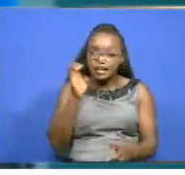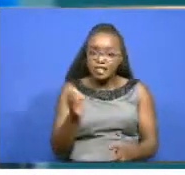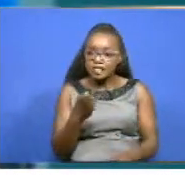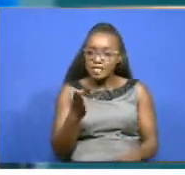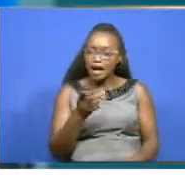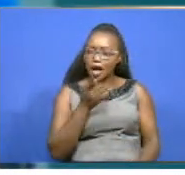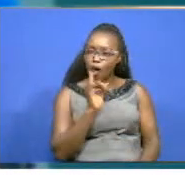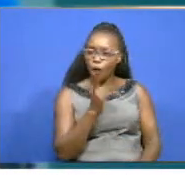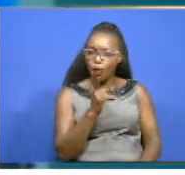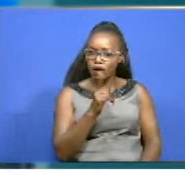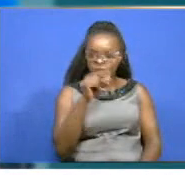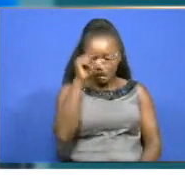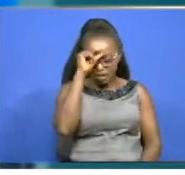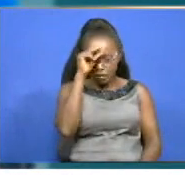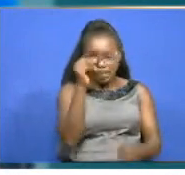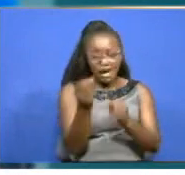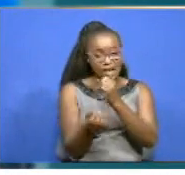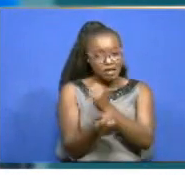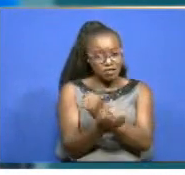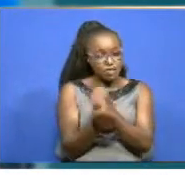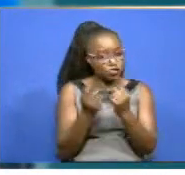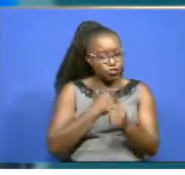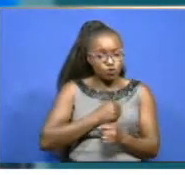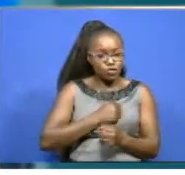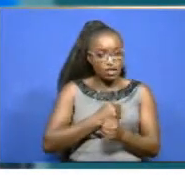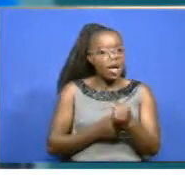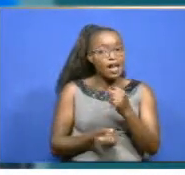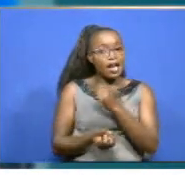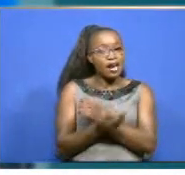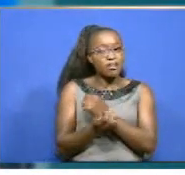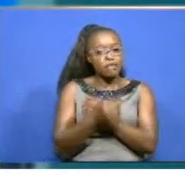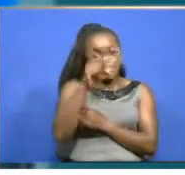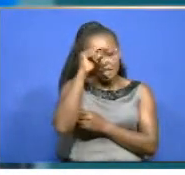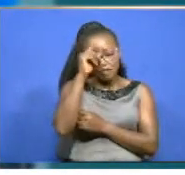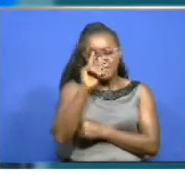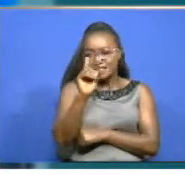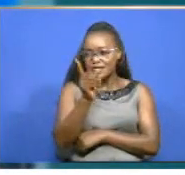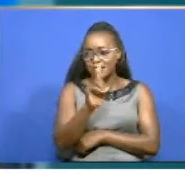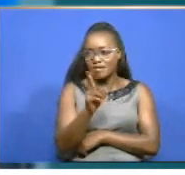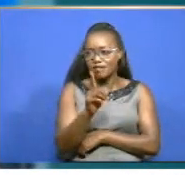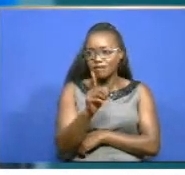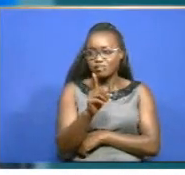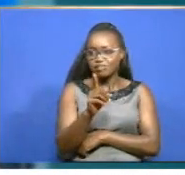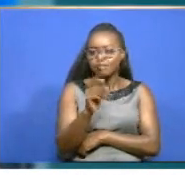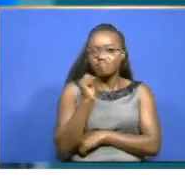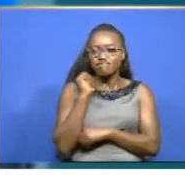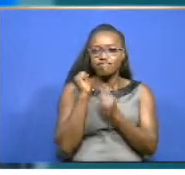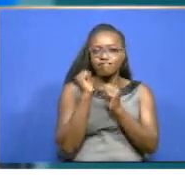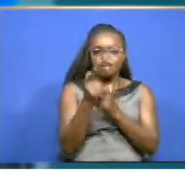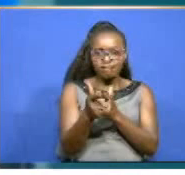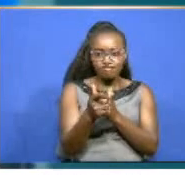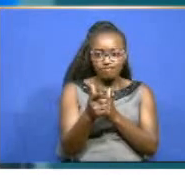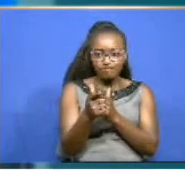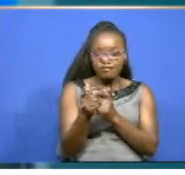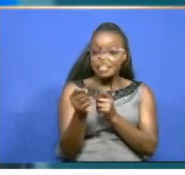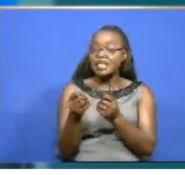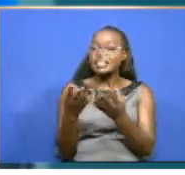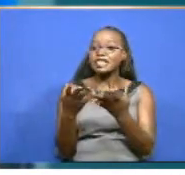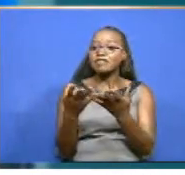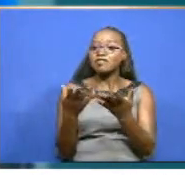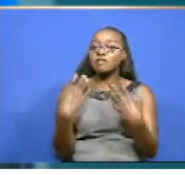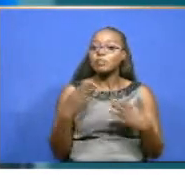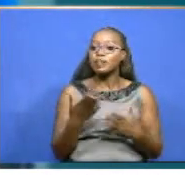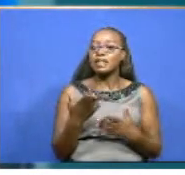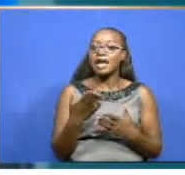government, to advise the government, let me put it that way, not to arm locals. A big mistake will be